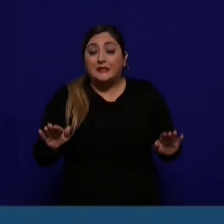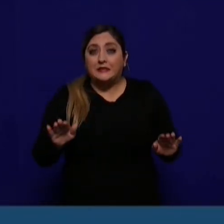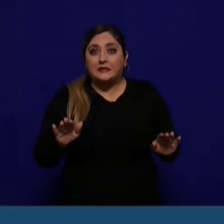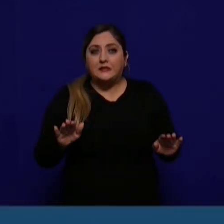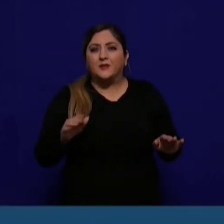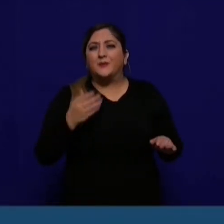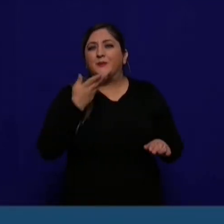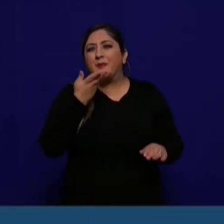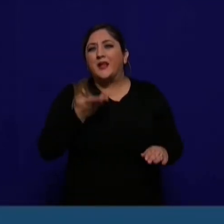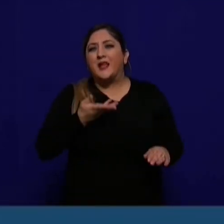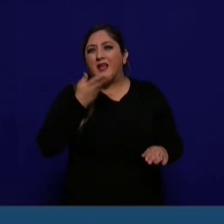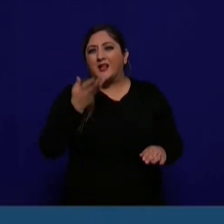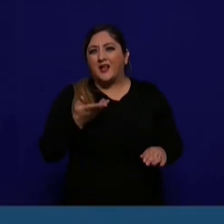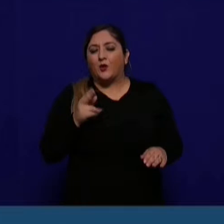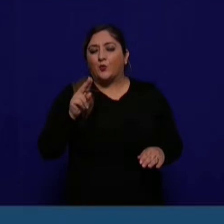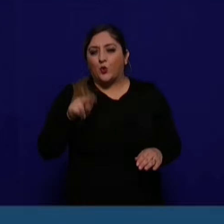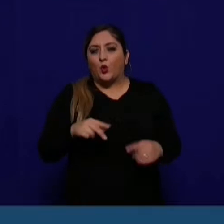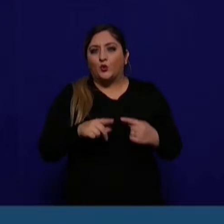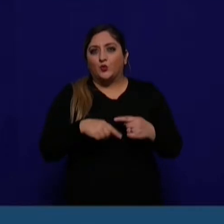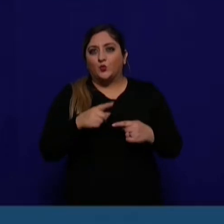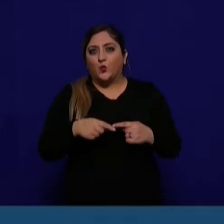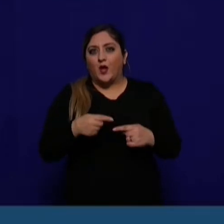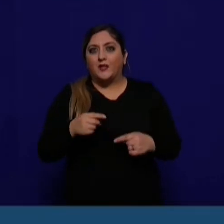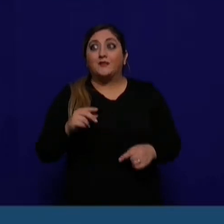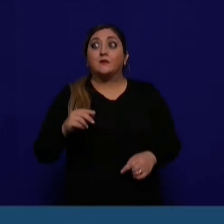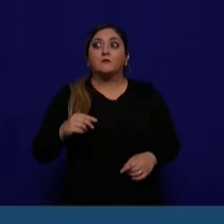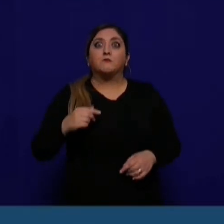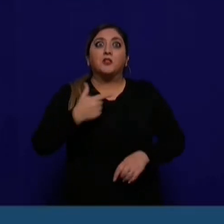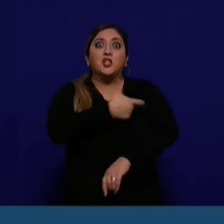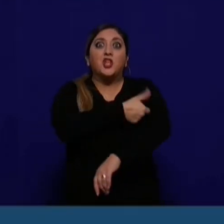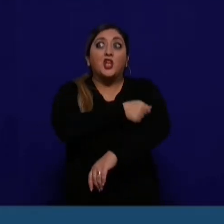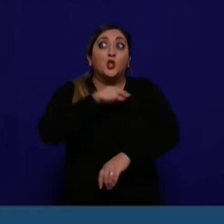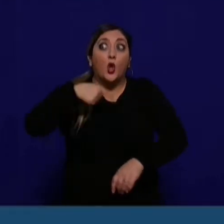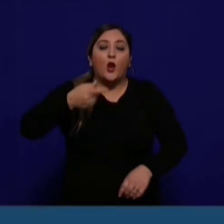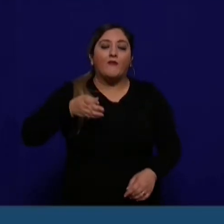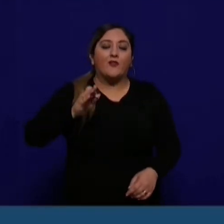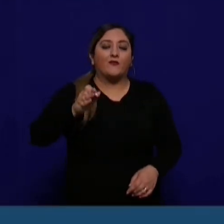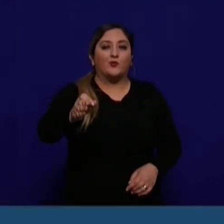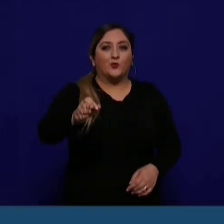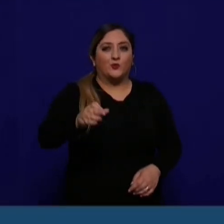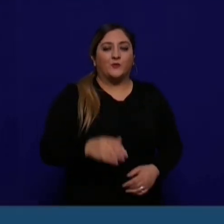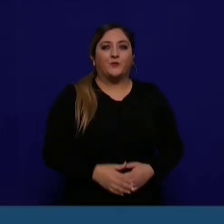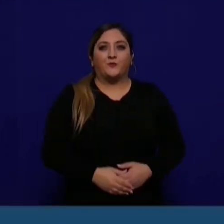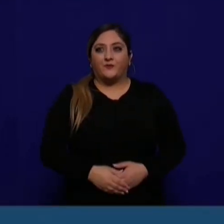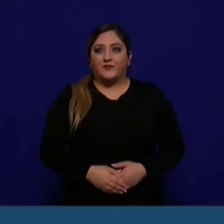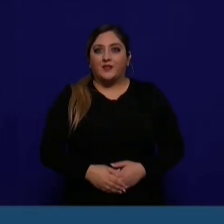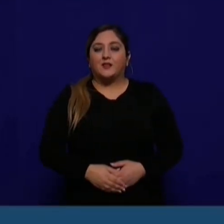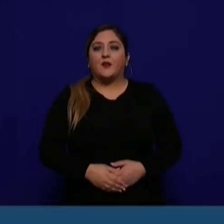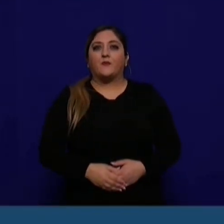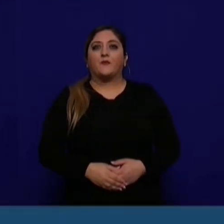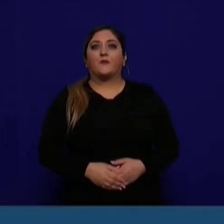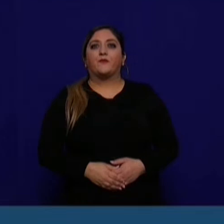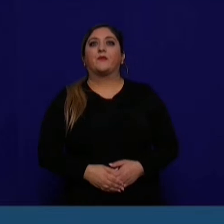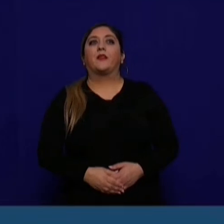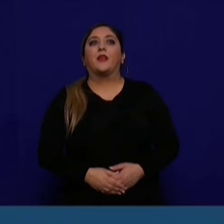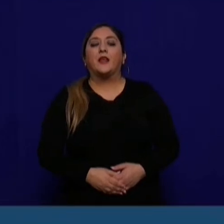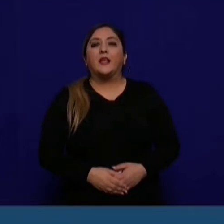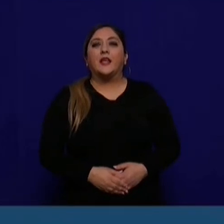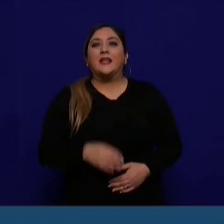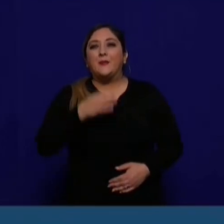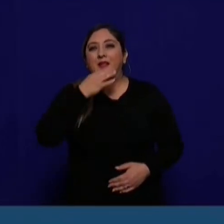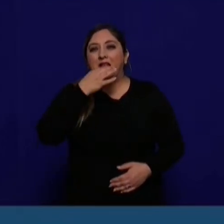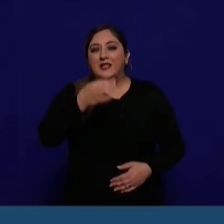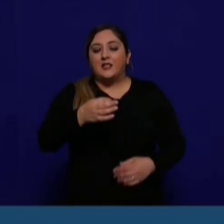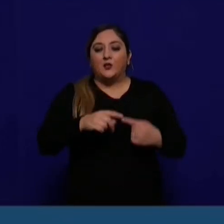dwar il-booster. Domanda oħra jekk ma importax kien hemm każi fl-iskejjel f'dawn il-5 ijiem jekk iva